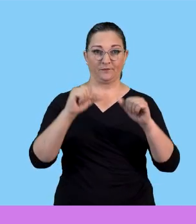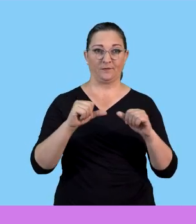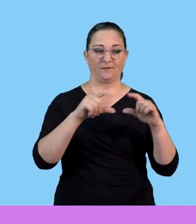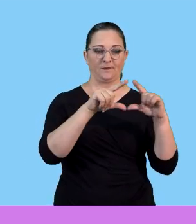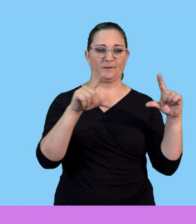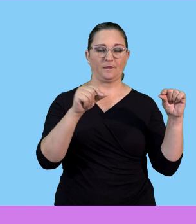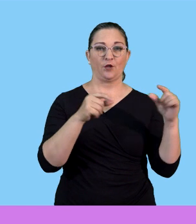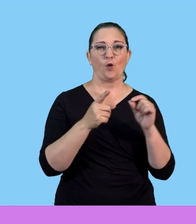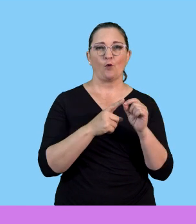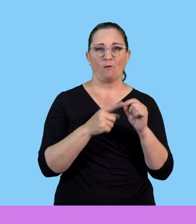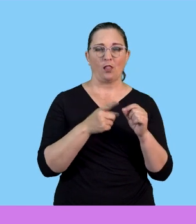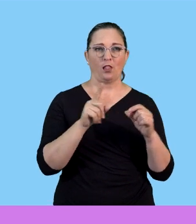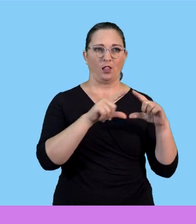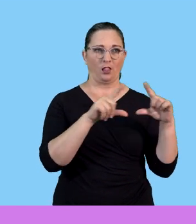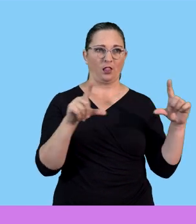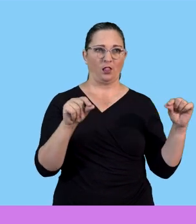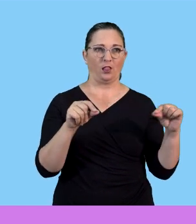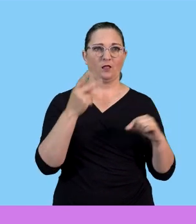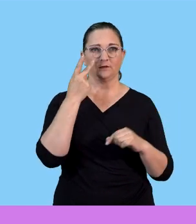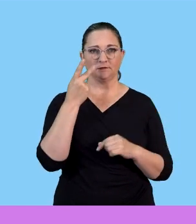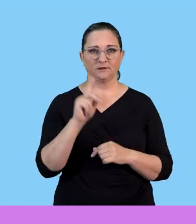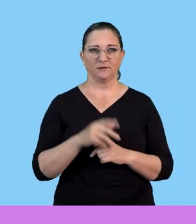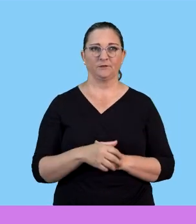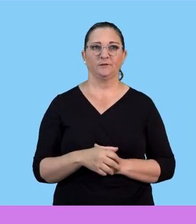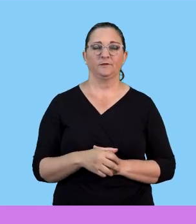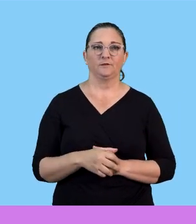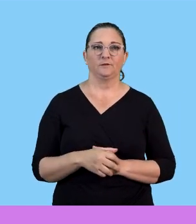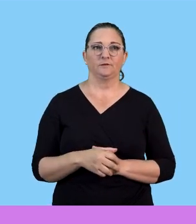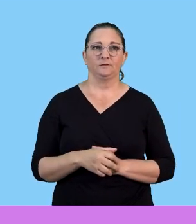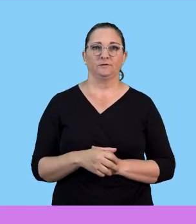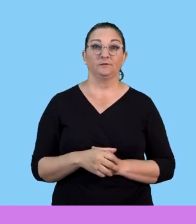Then, the purple ones is going to be